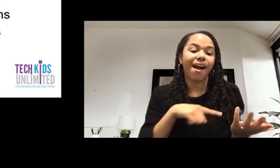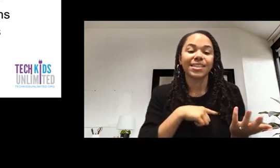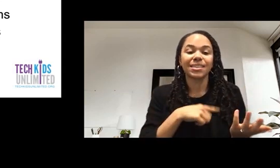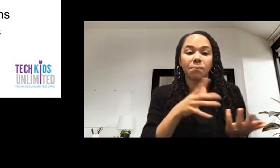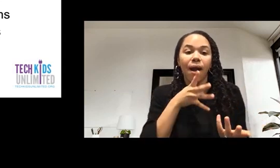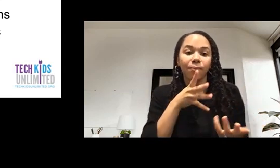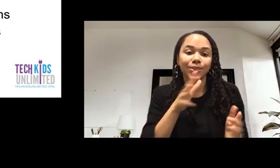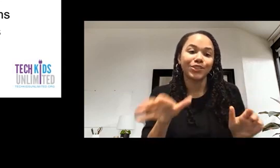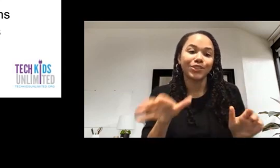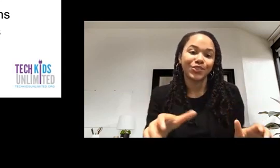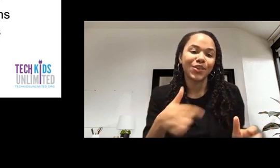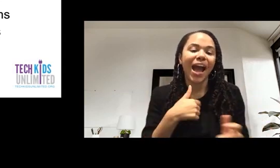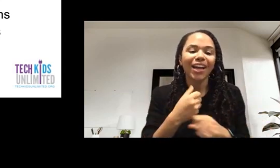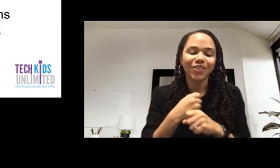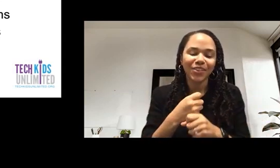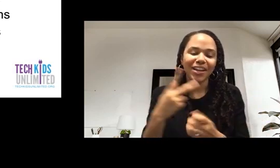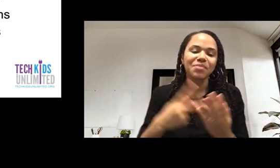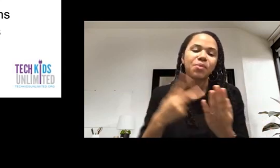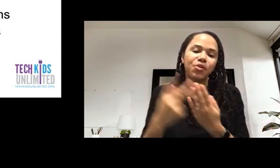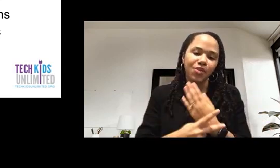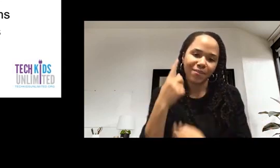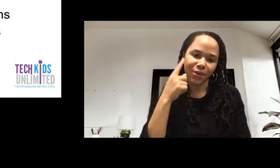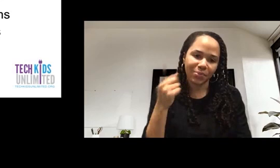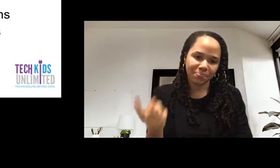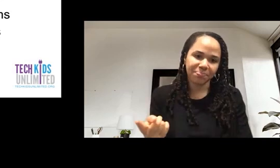I created a program for him. And now in